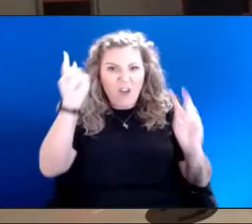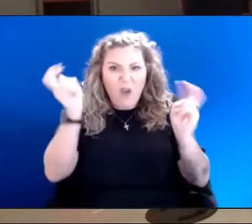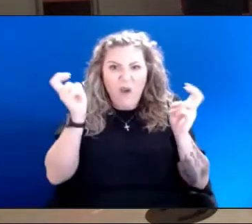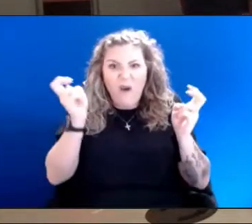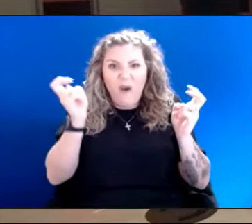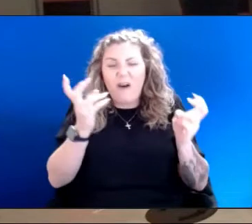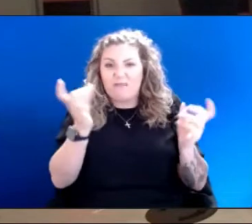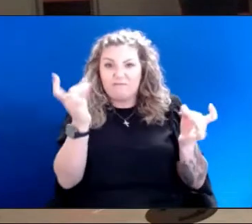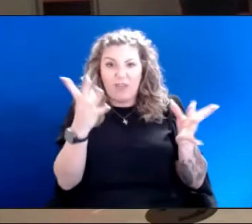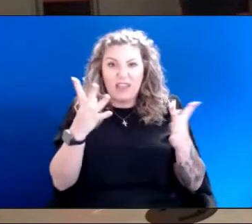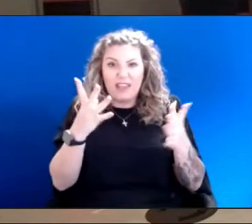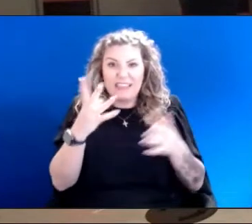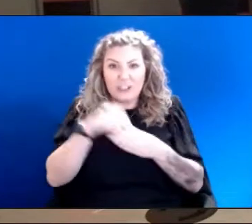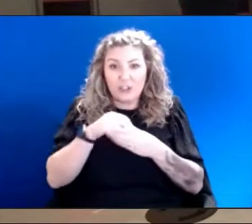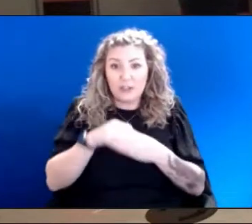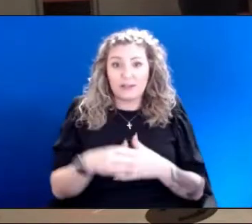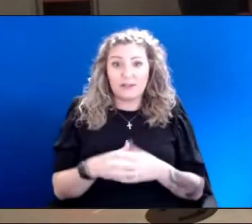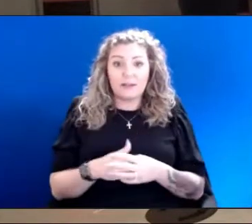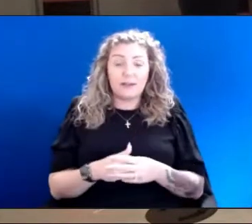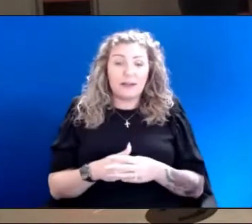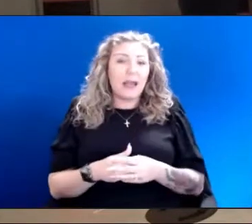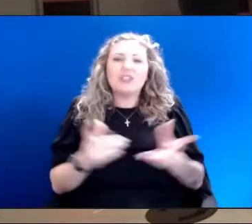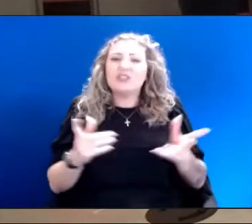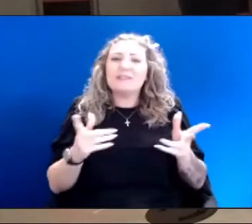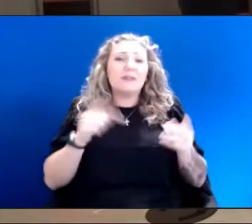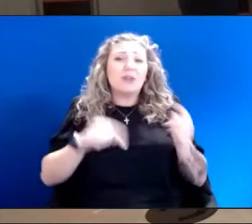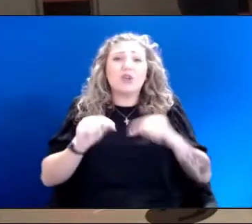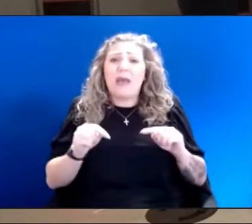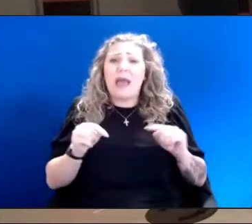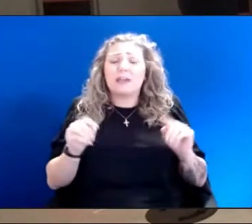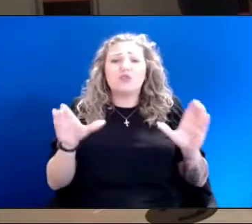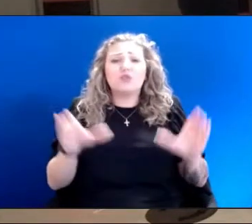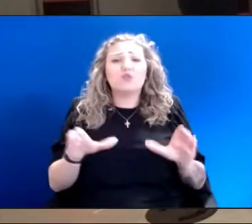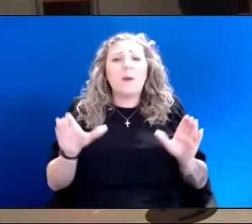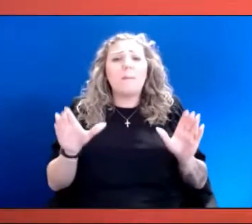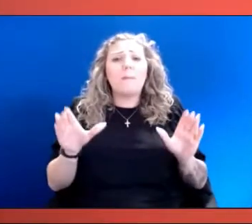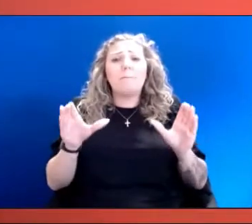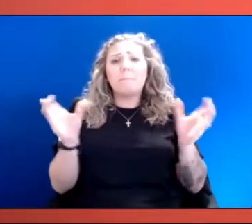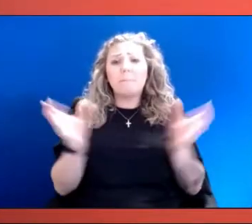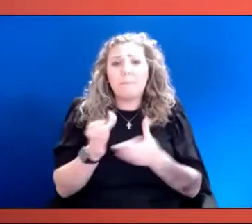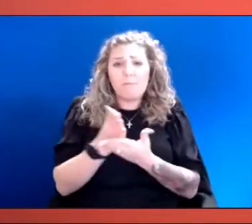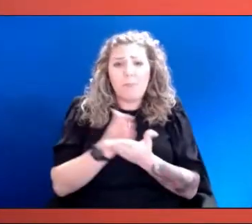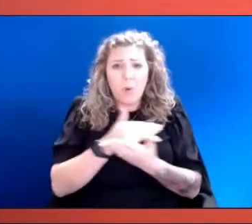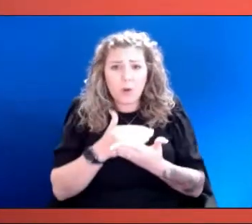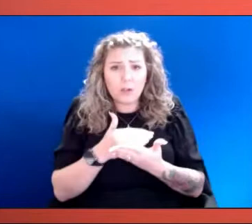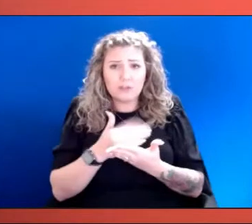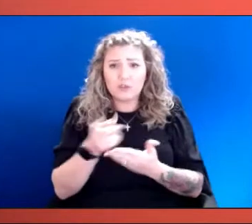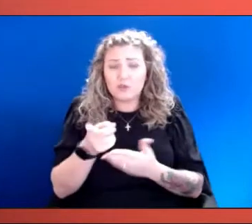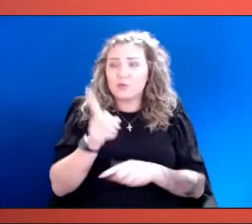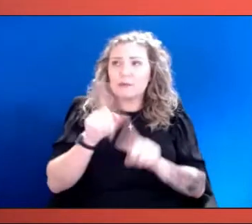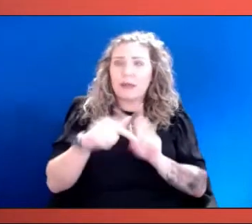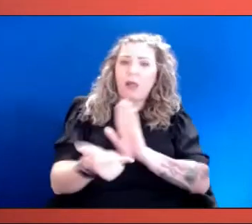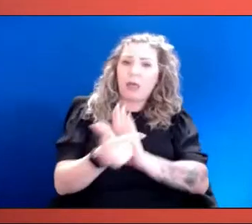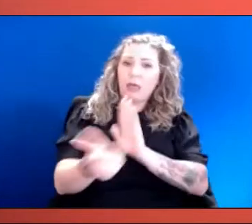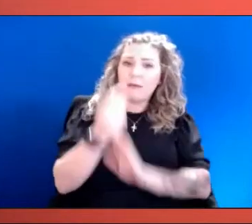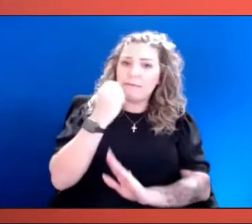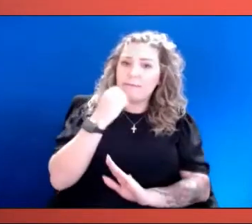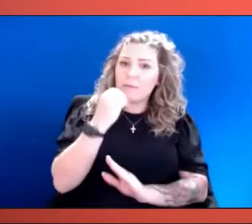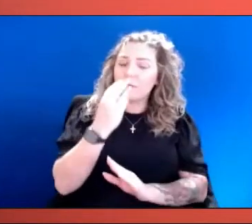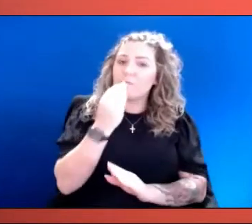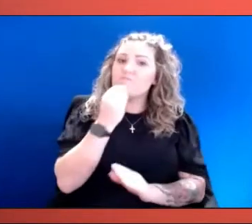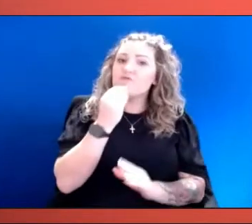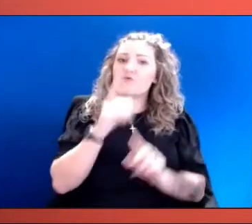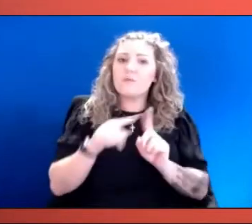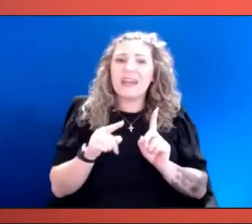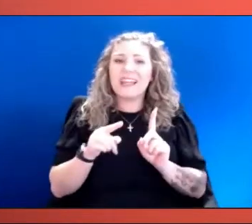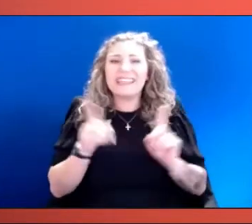know any. I think it's back to moderation. Yeah. I really think that it's not that you can't eat these foods. It's about doing it in